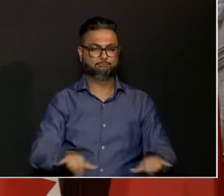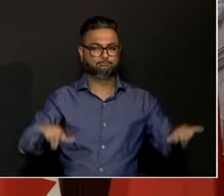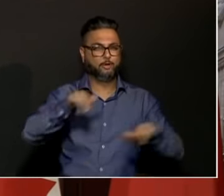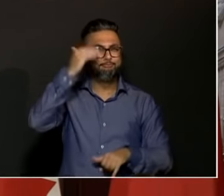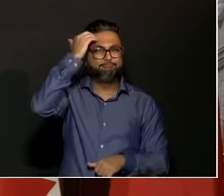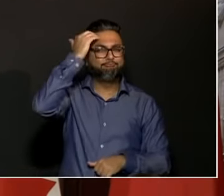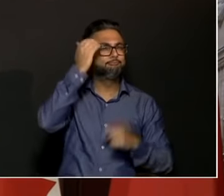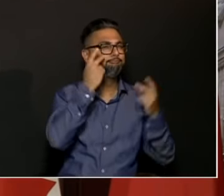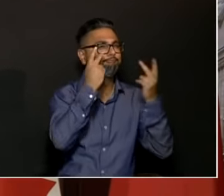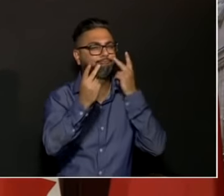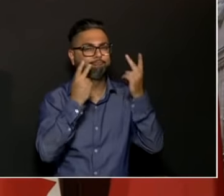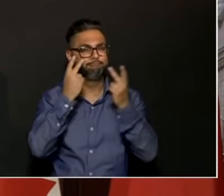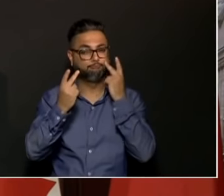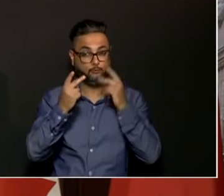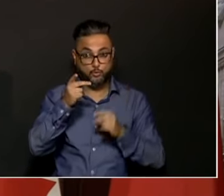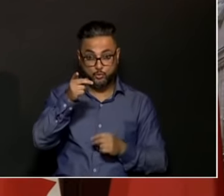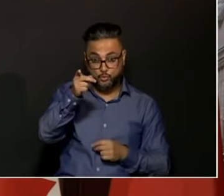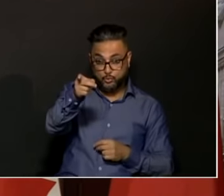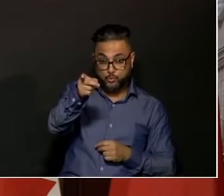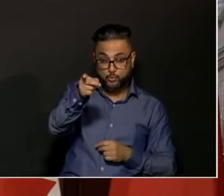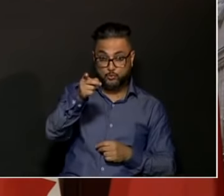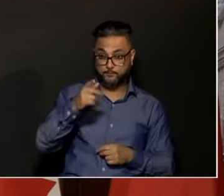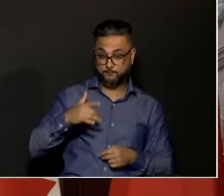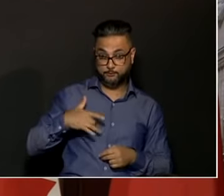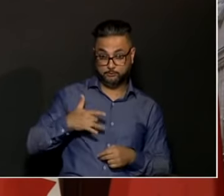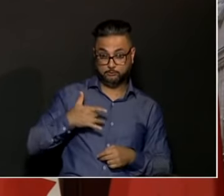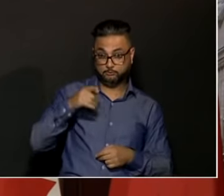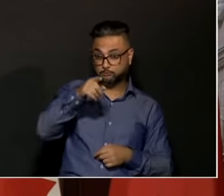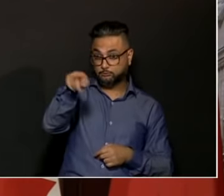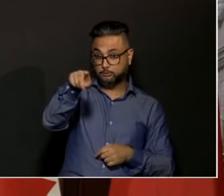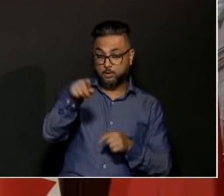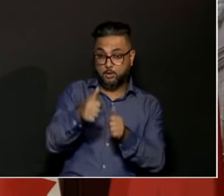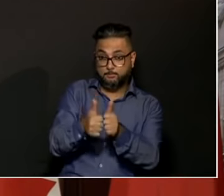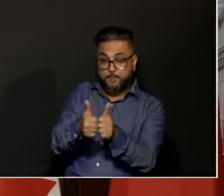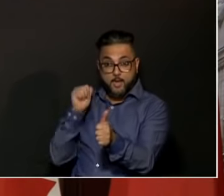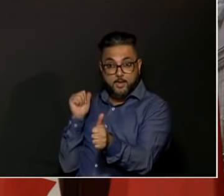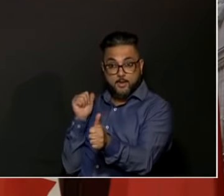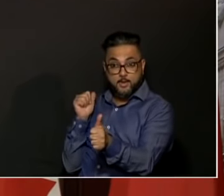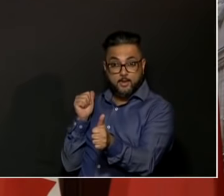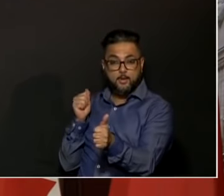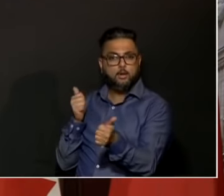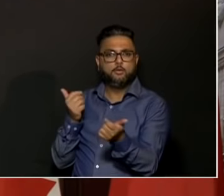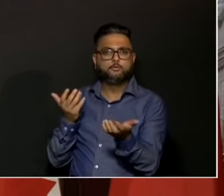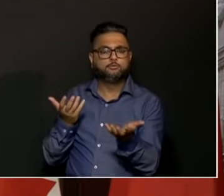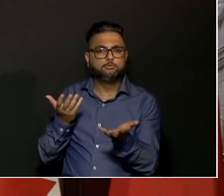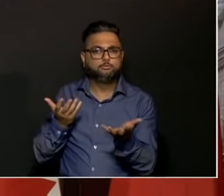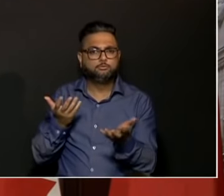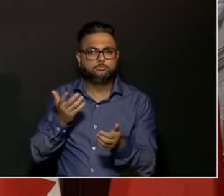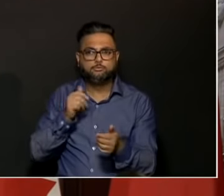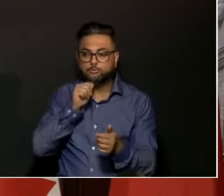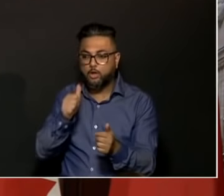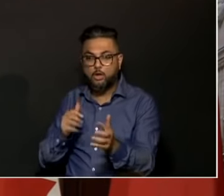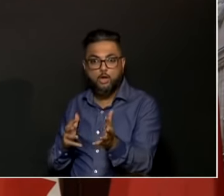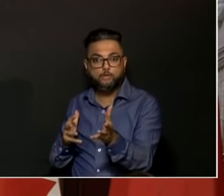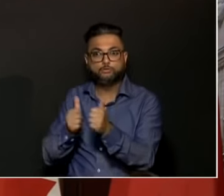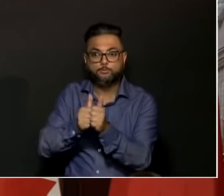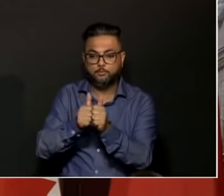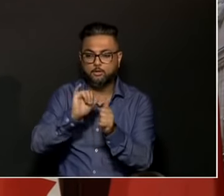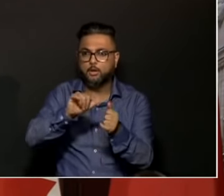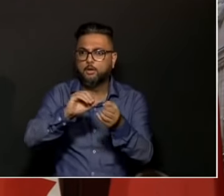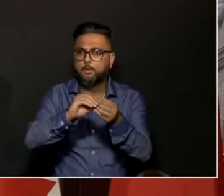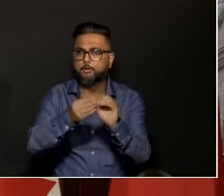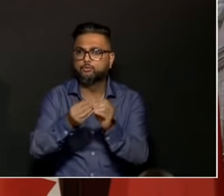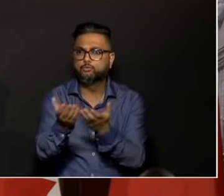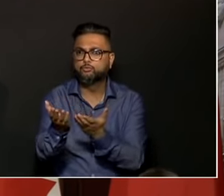been caught behind on this kind of measure to try and catch up with these numbers that we're seeing? No, I don't